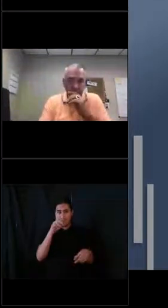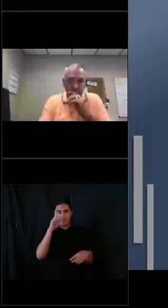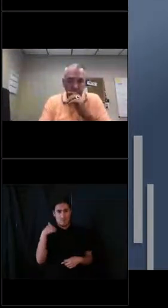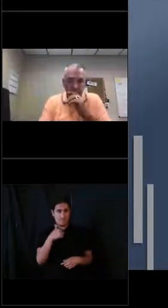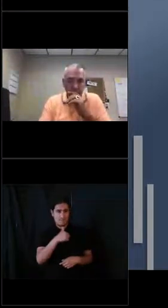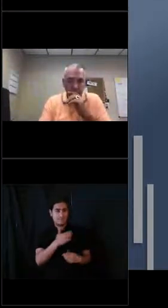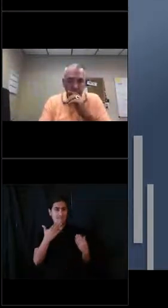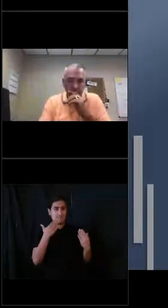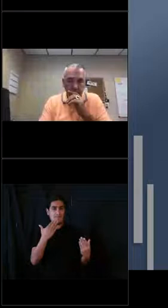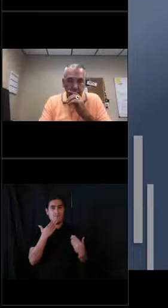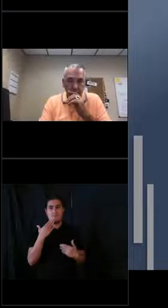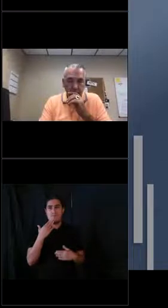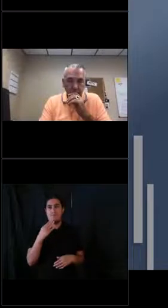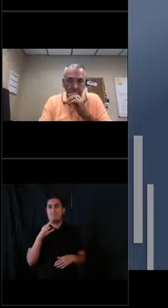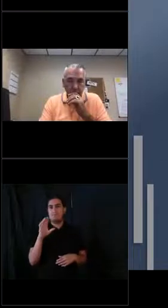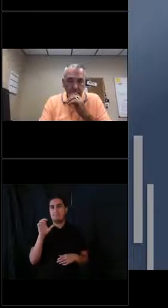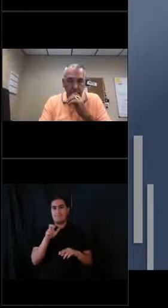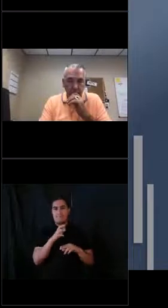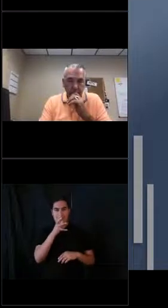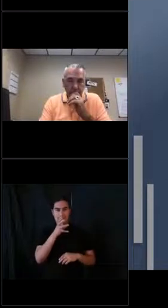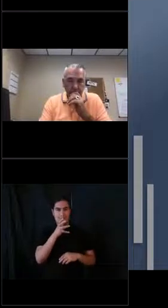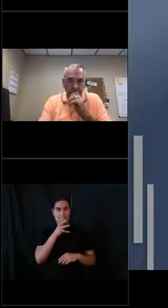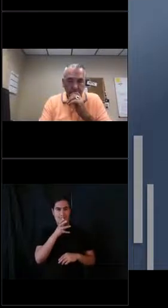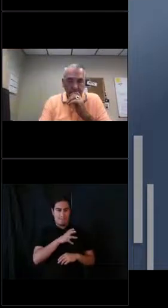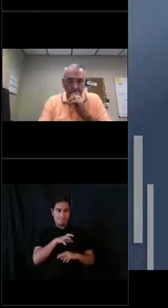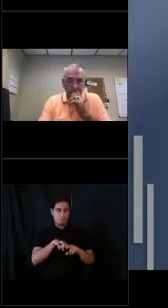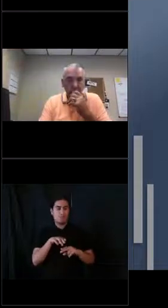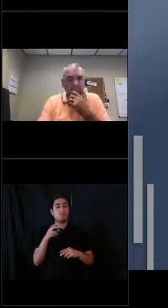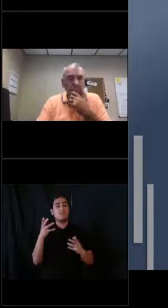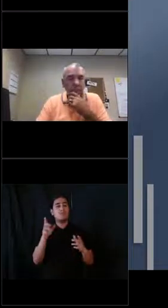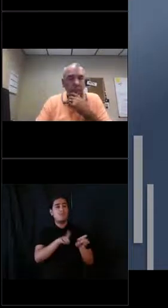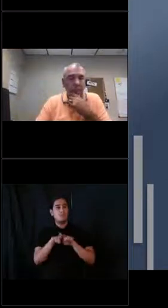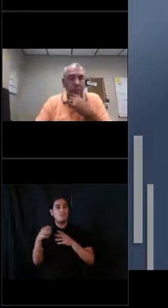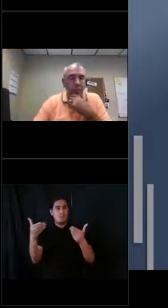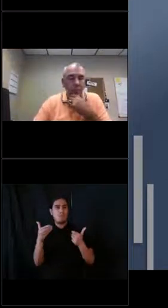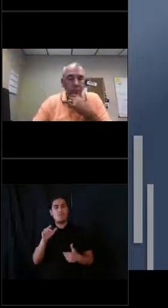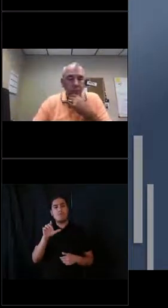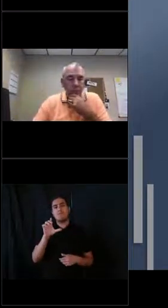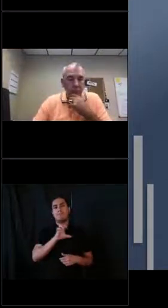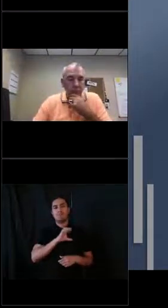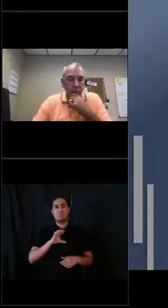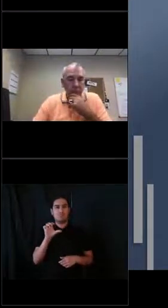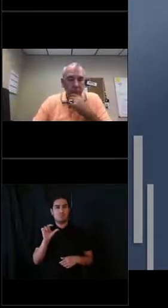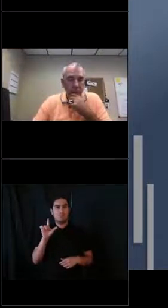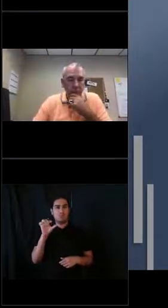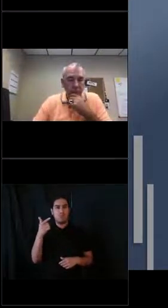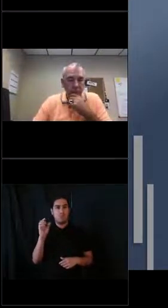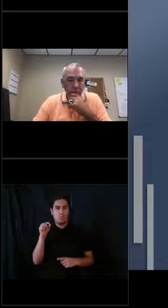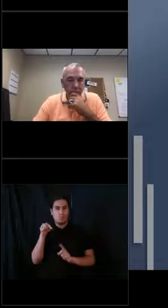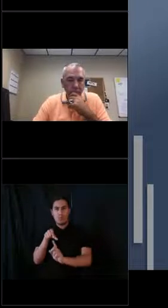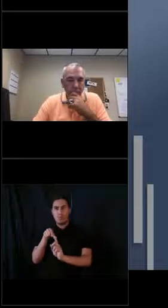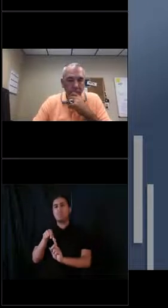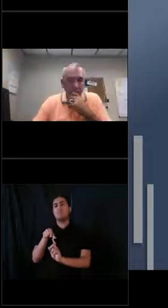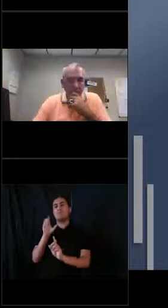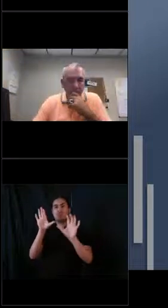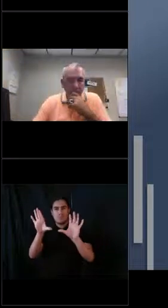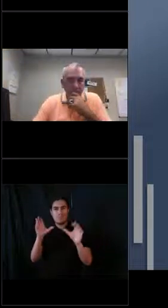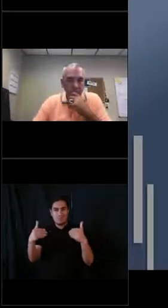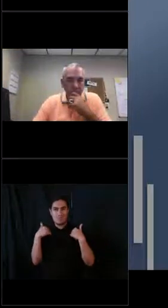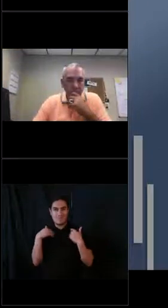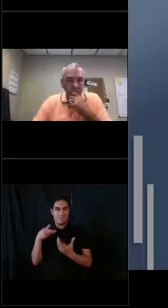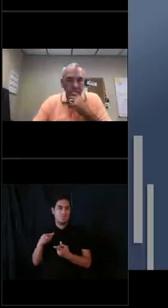madam chair um so first of all i also would like to welcome commissioner lugo it is um wonderful to have